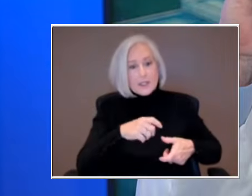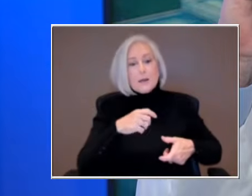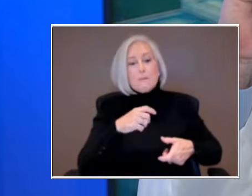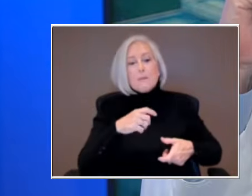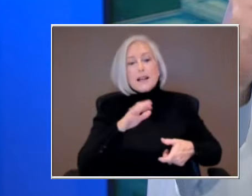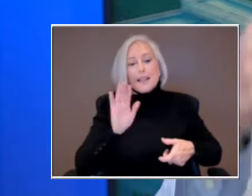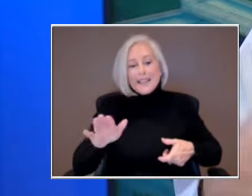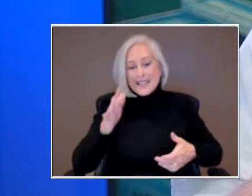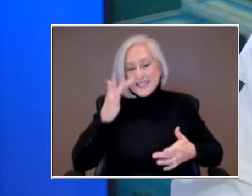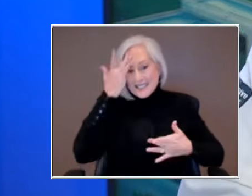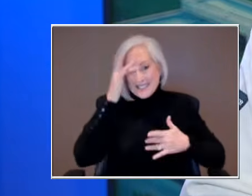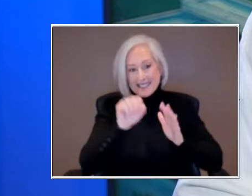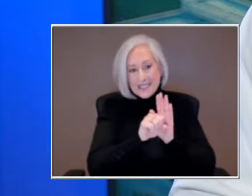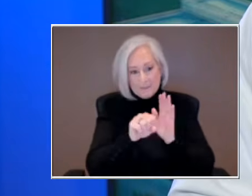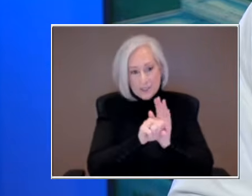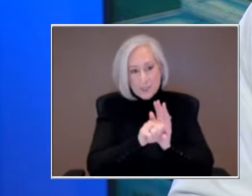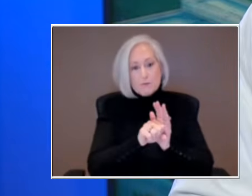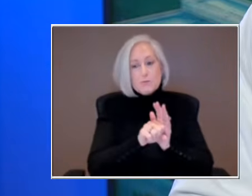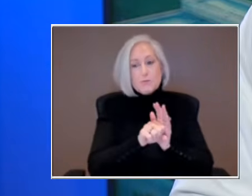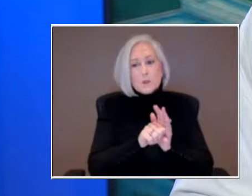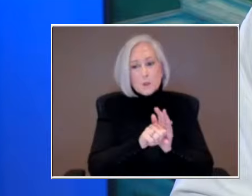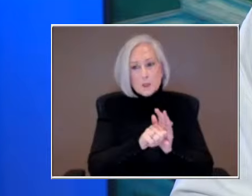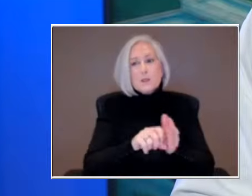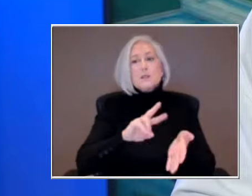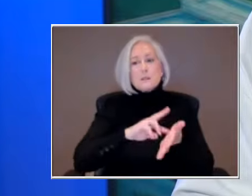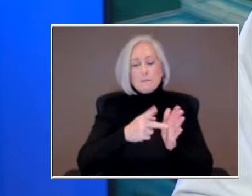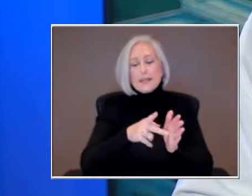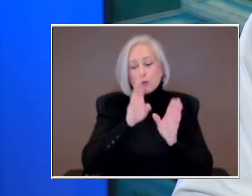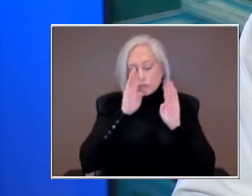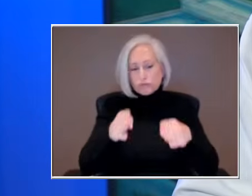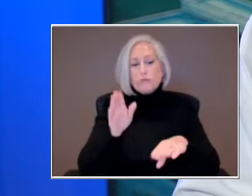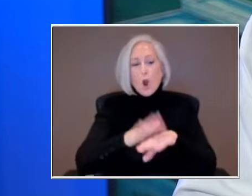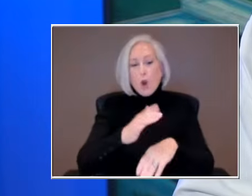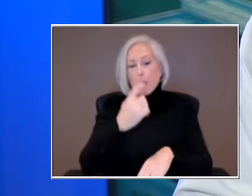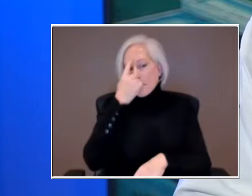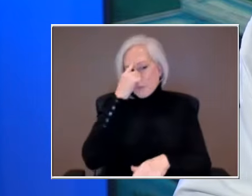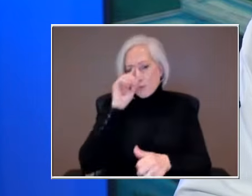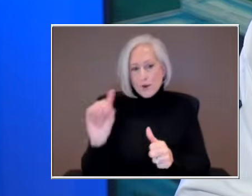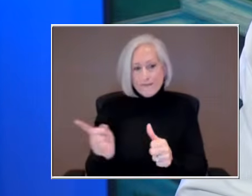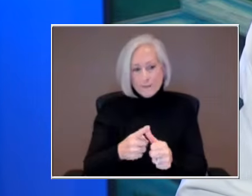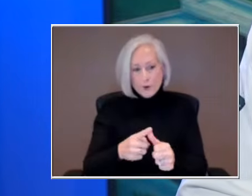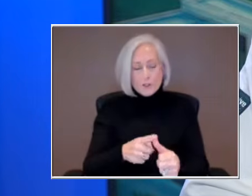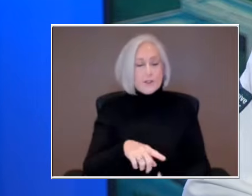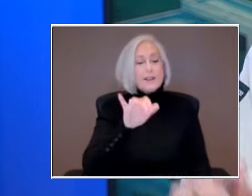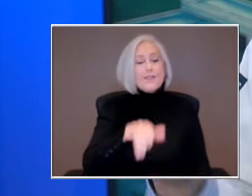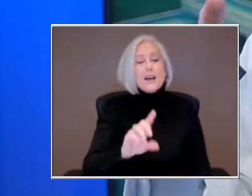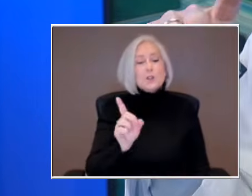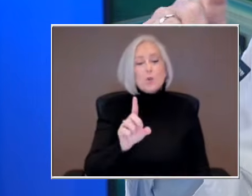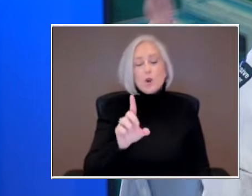to address the brain first. And that's where Dr. Shamoon came in and actually removed the tumor from